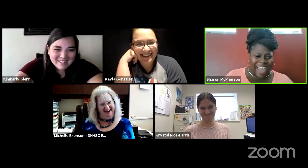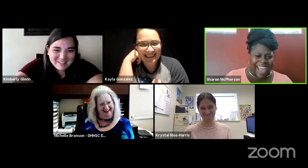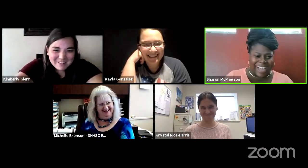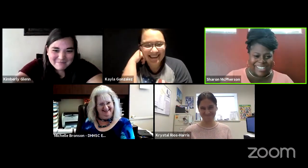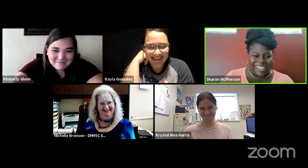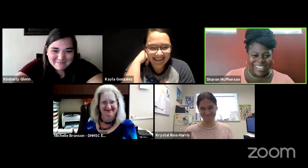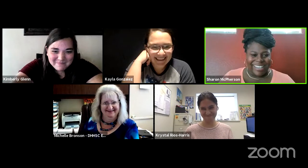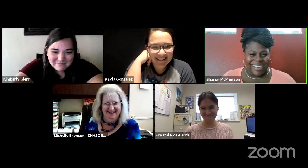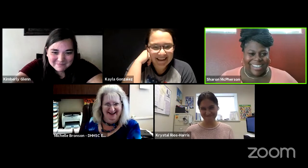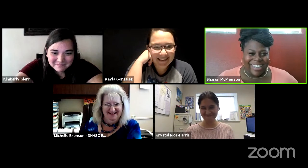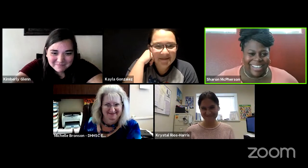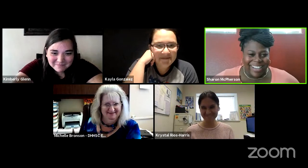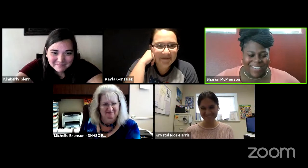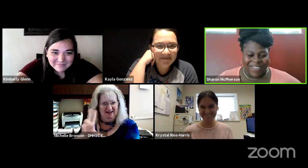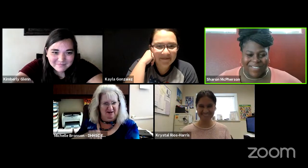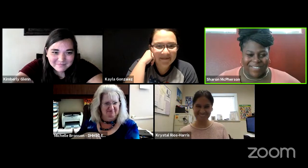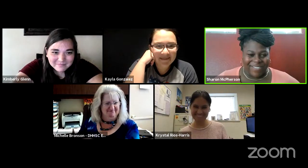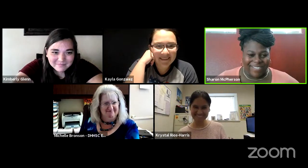can't do that.